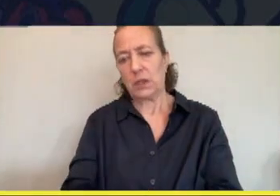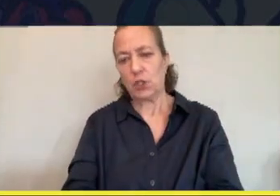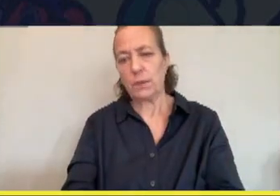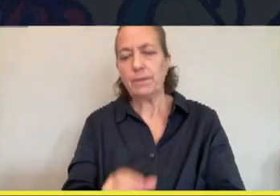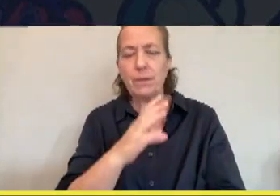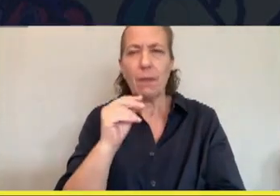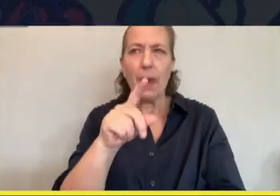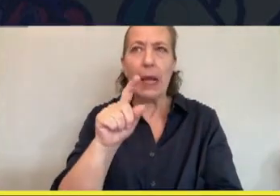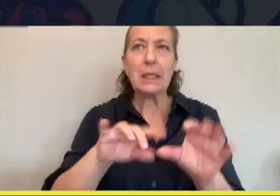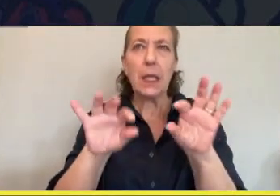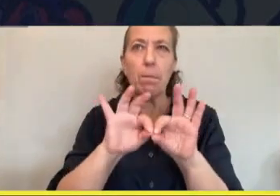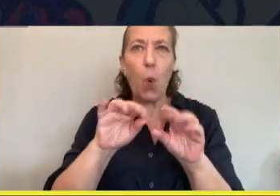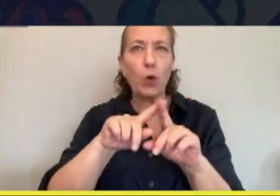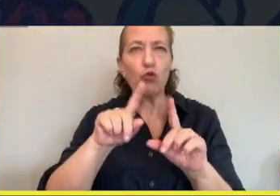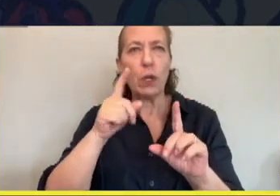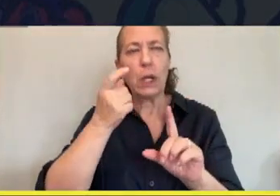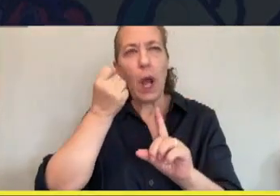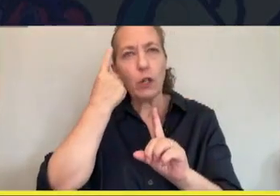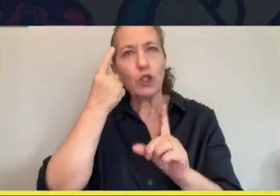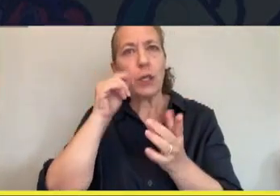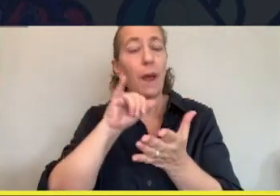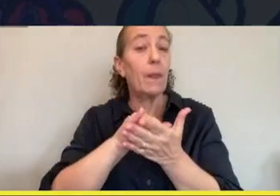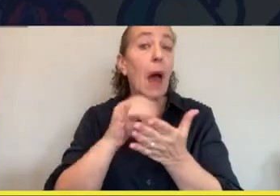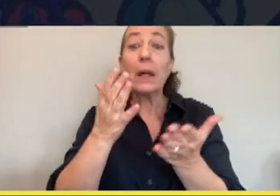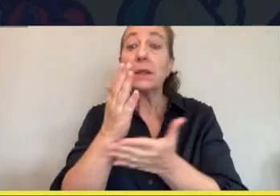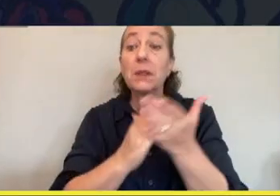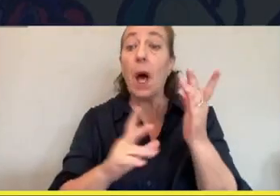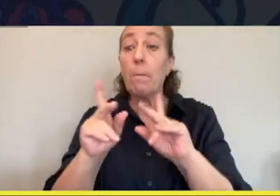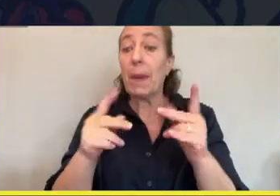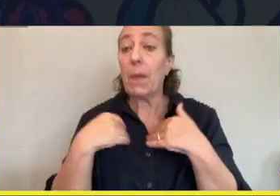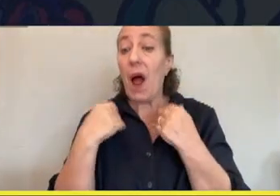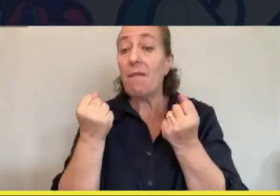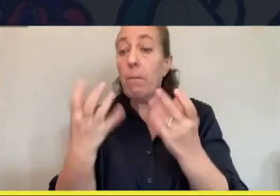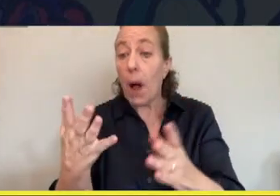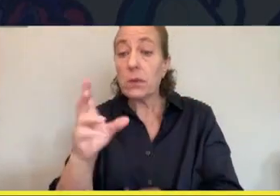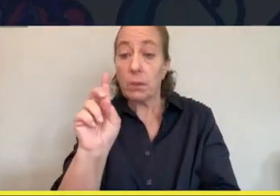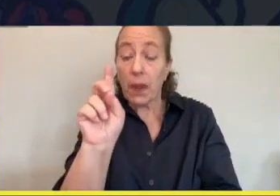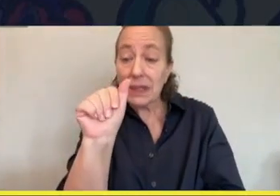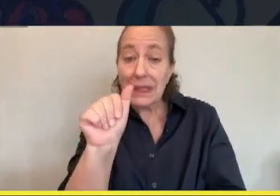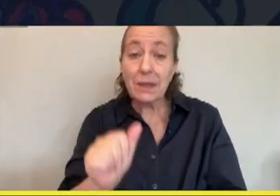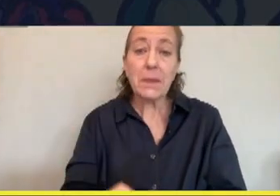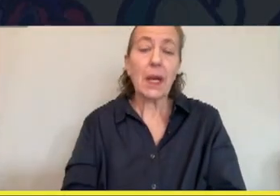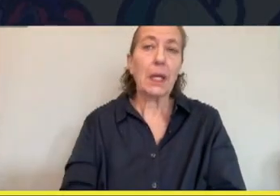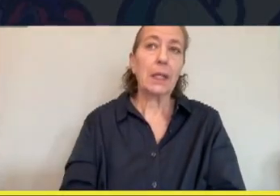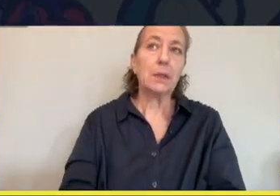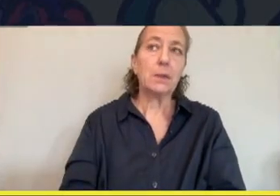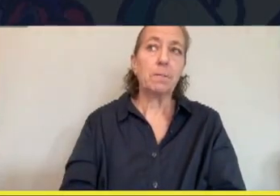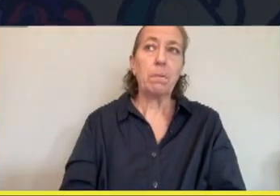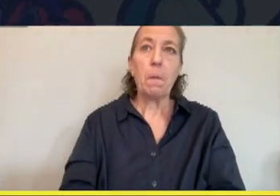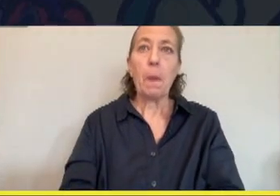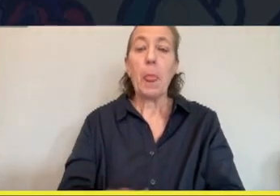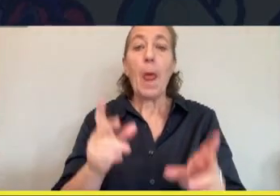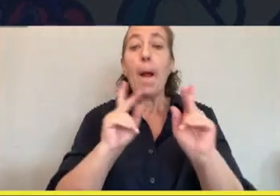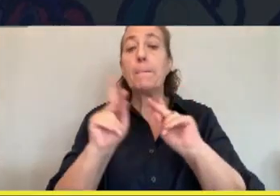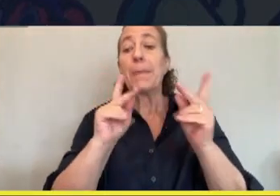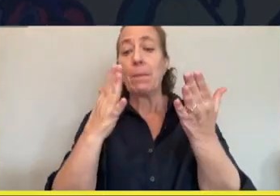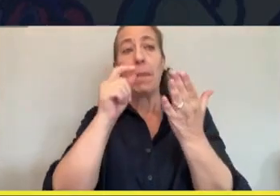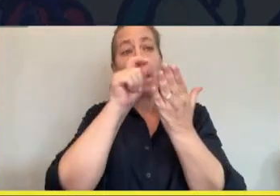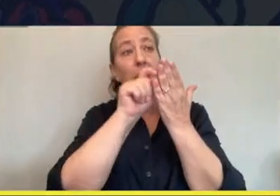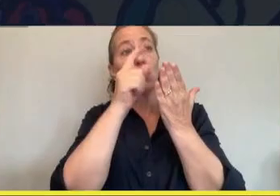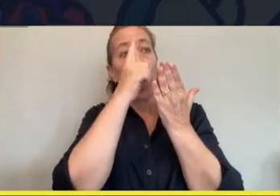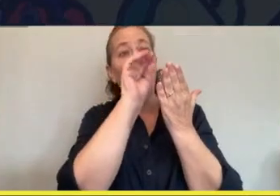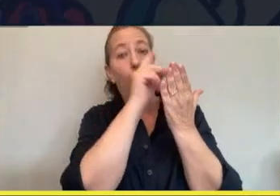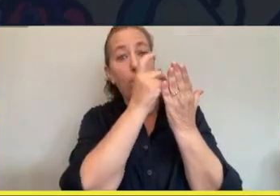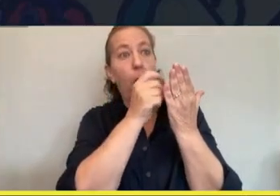some people who might have multiple disabilities. And so people might check one box, but also check another box.